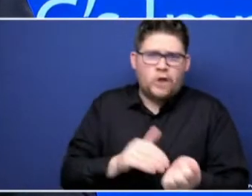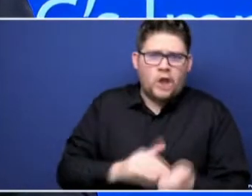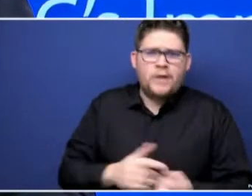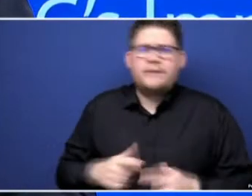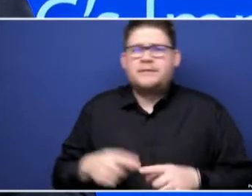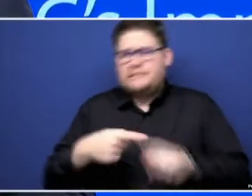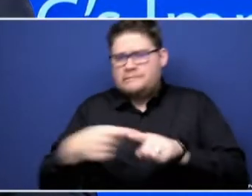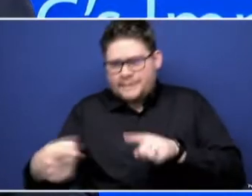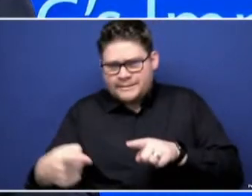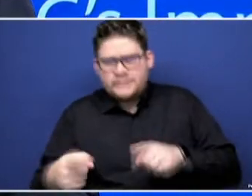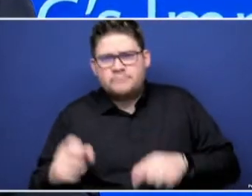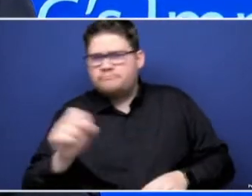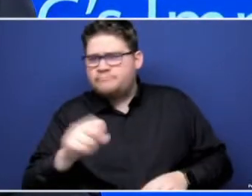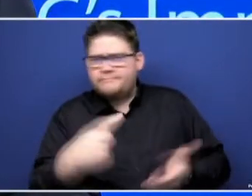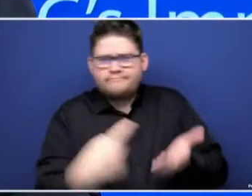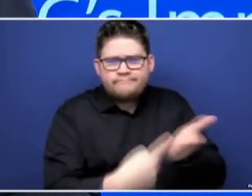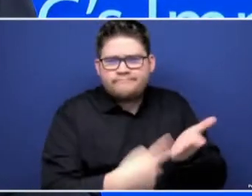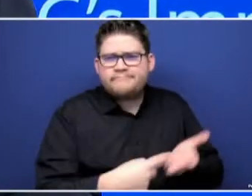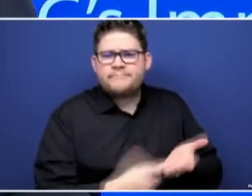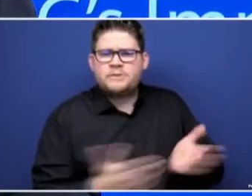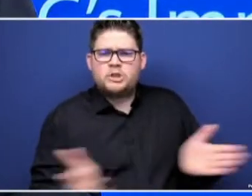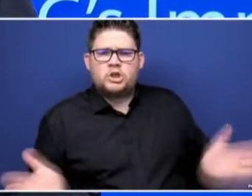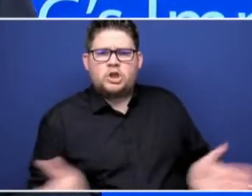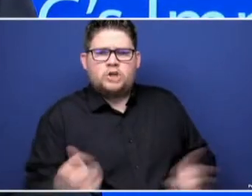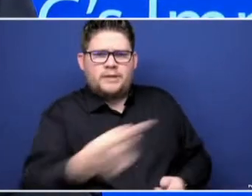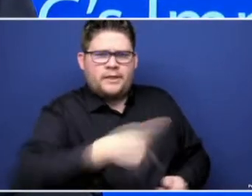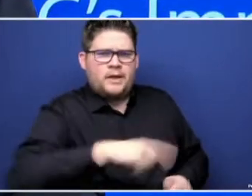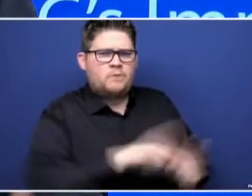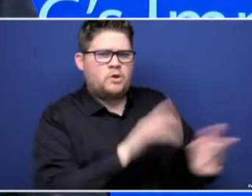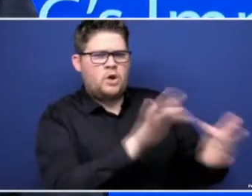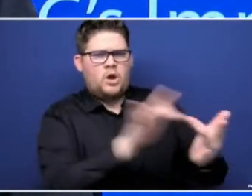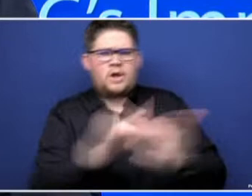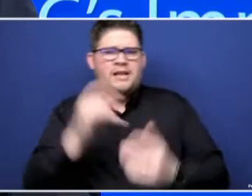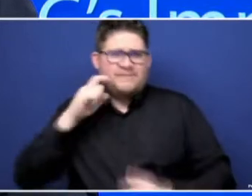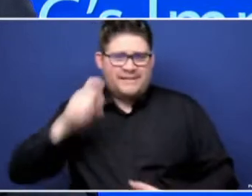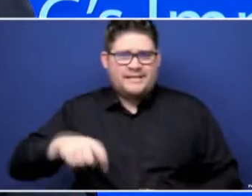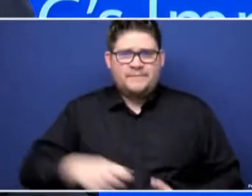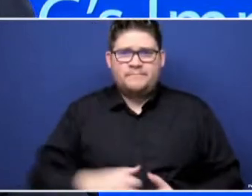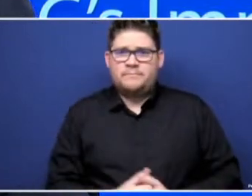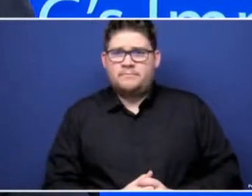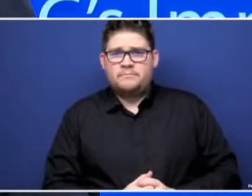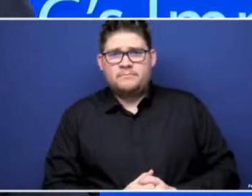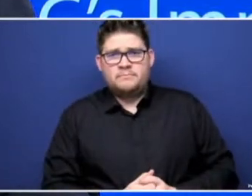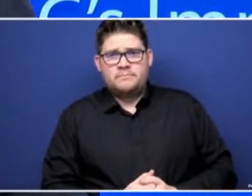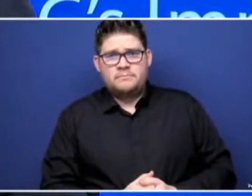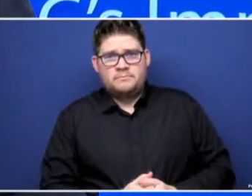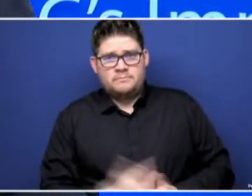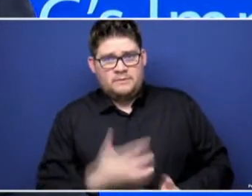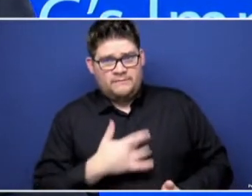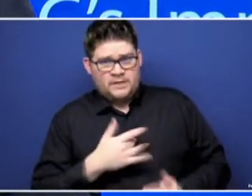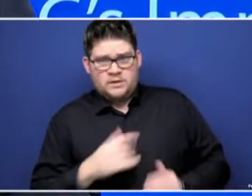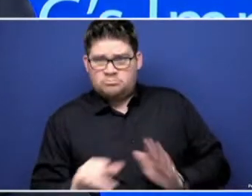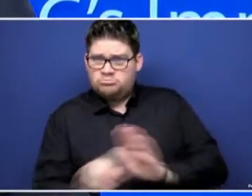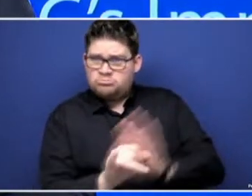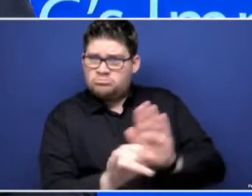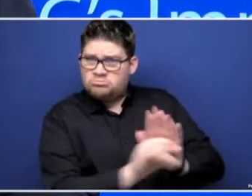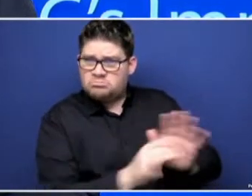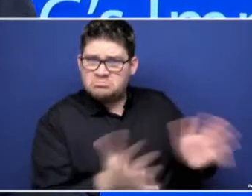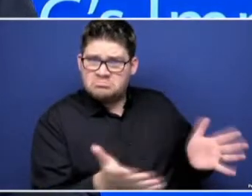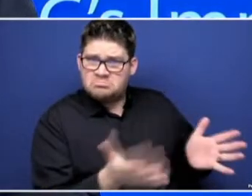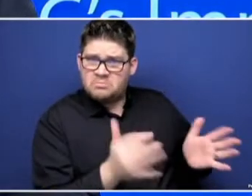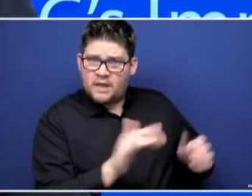were developed by educators, education support workers, trustees, superintendents,